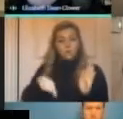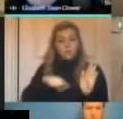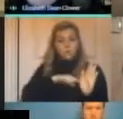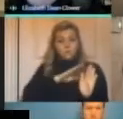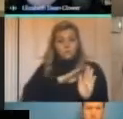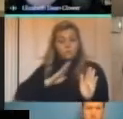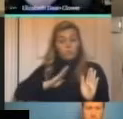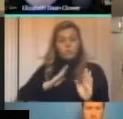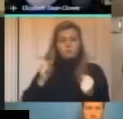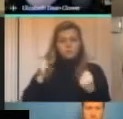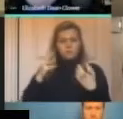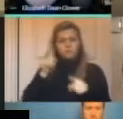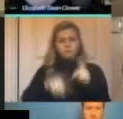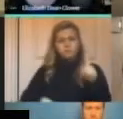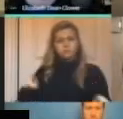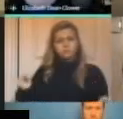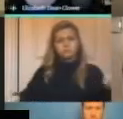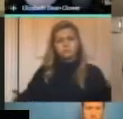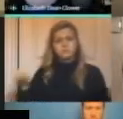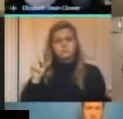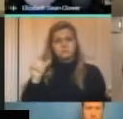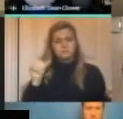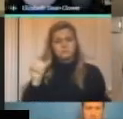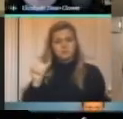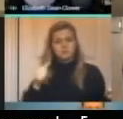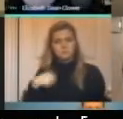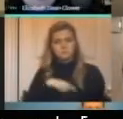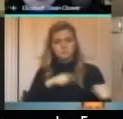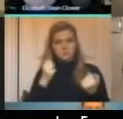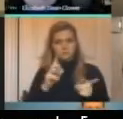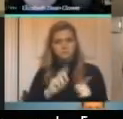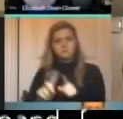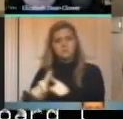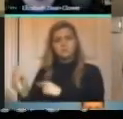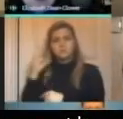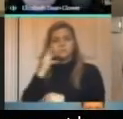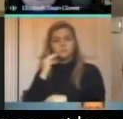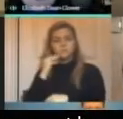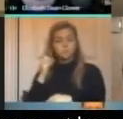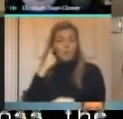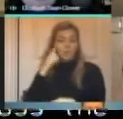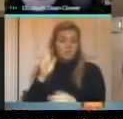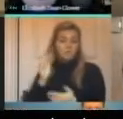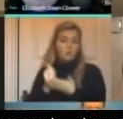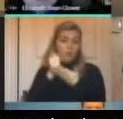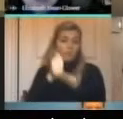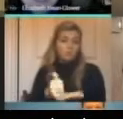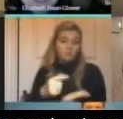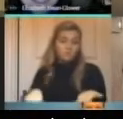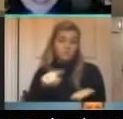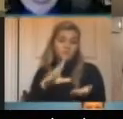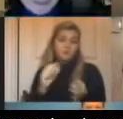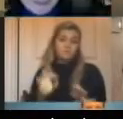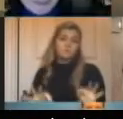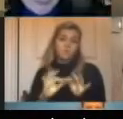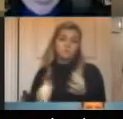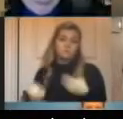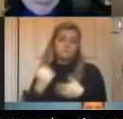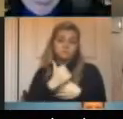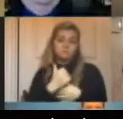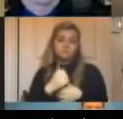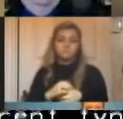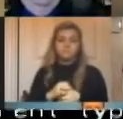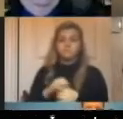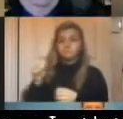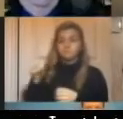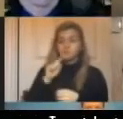that you want us to be aware of for 2021? I think I pretty much covered it. It would be the vaccine and focus groups.